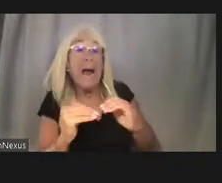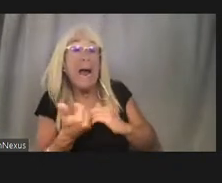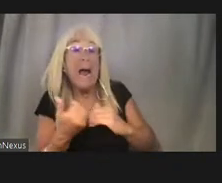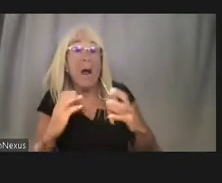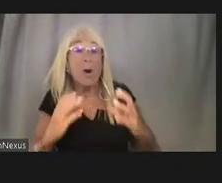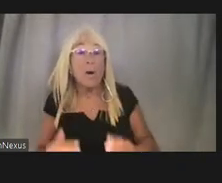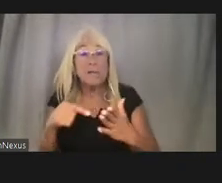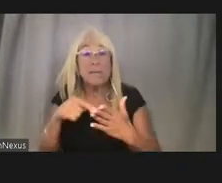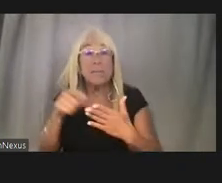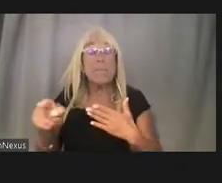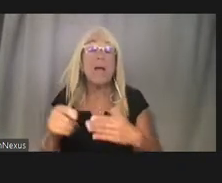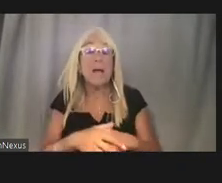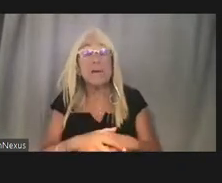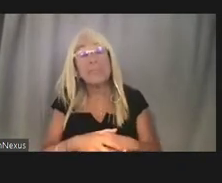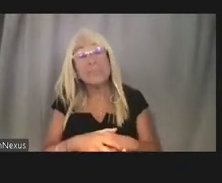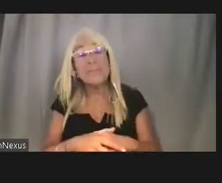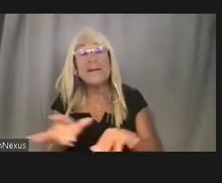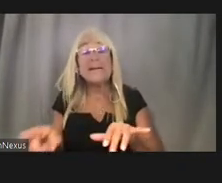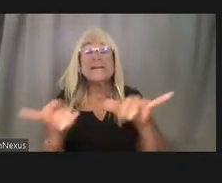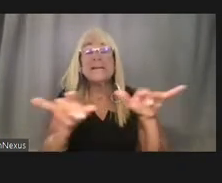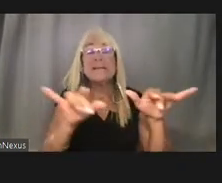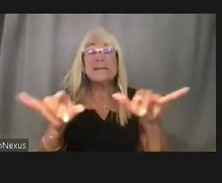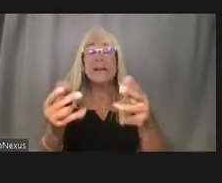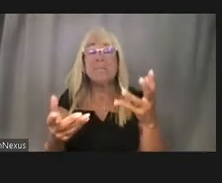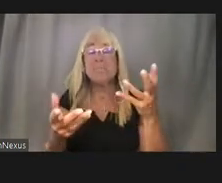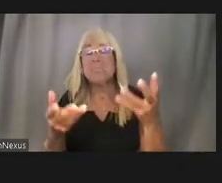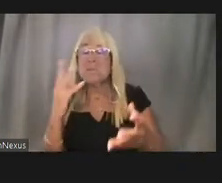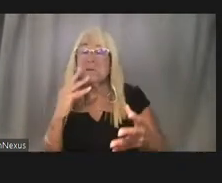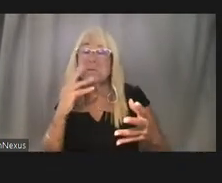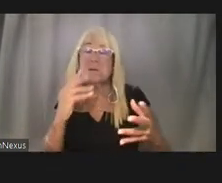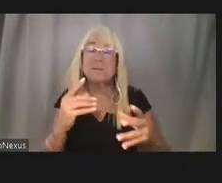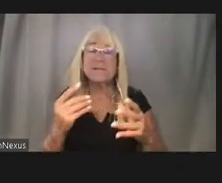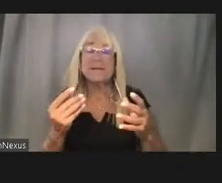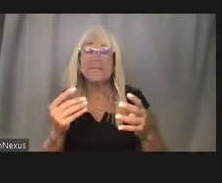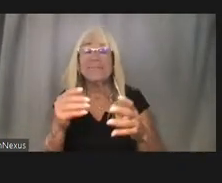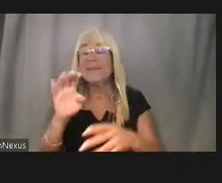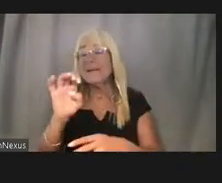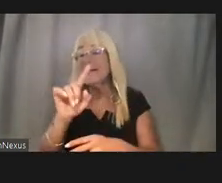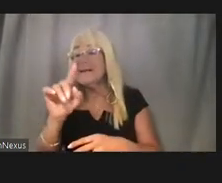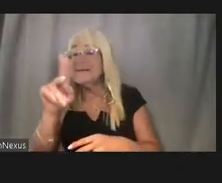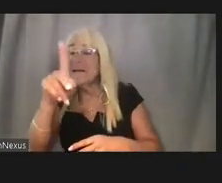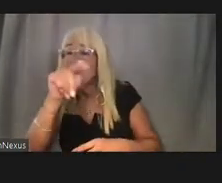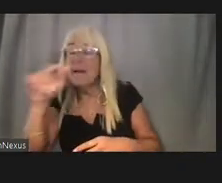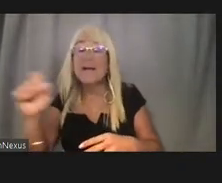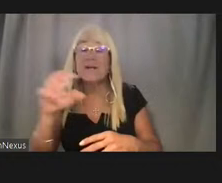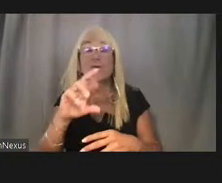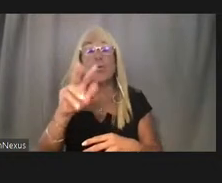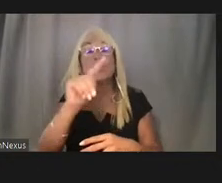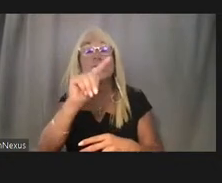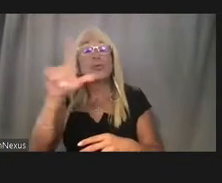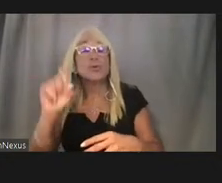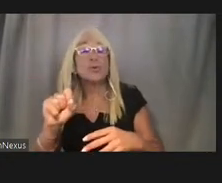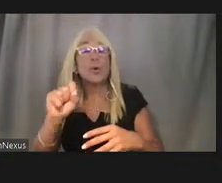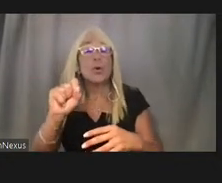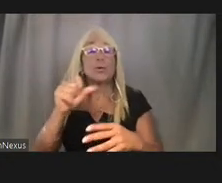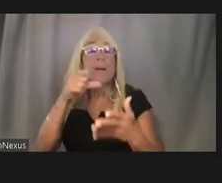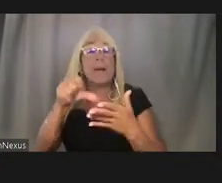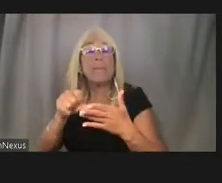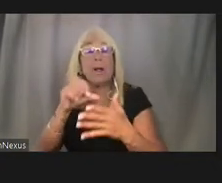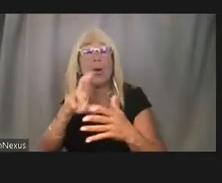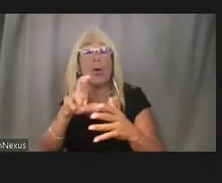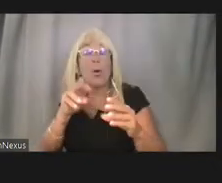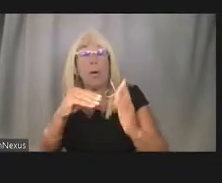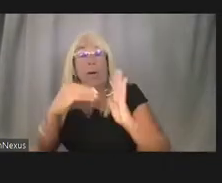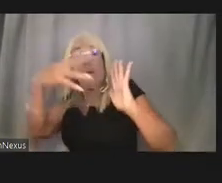be very similar to what people experience today they would be able to pay with Easy Pass OR Tolls by mail or an image is taken of the license